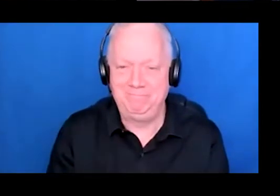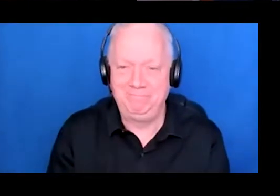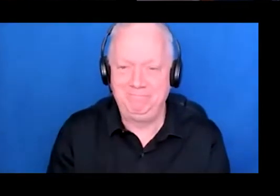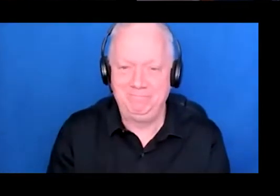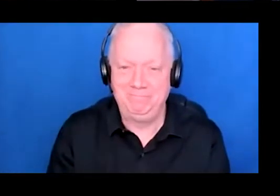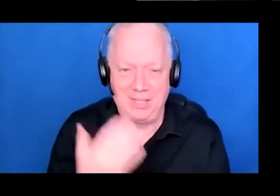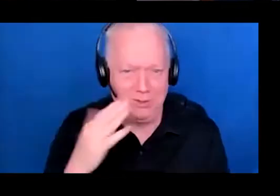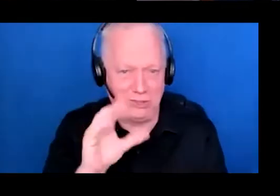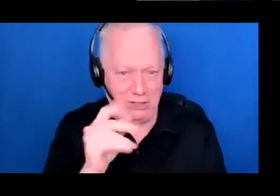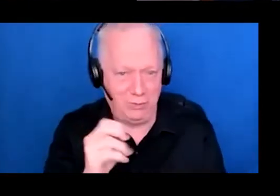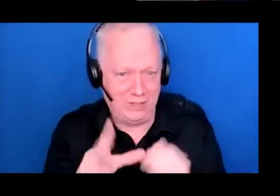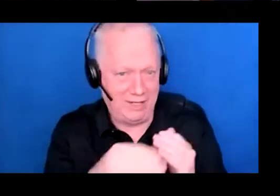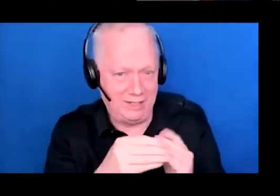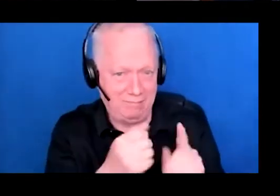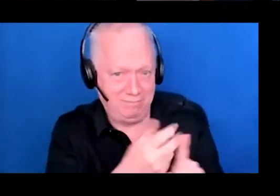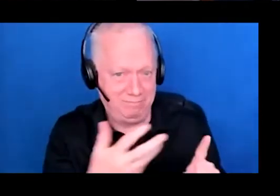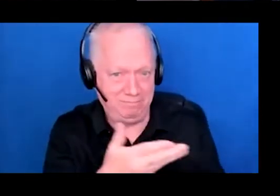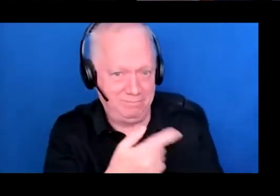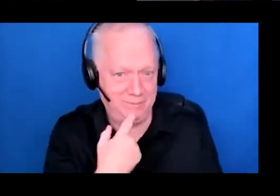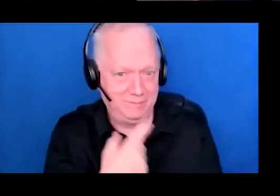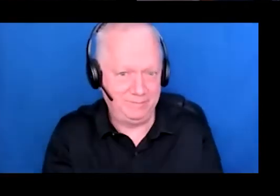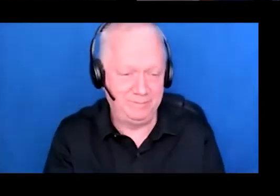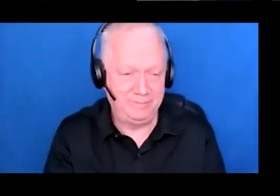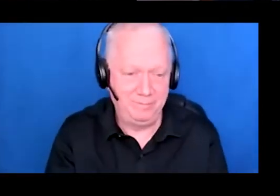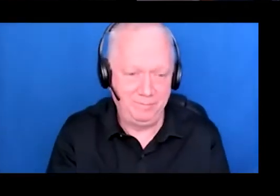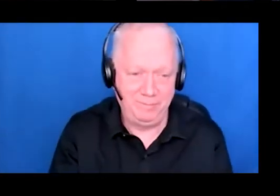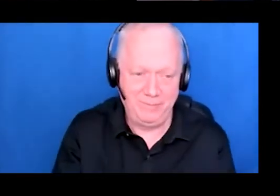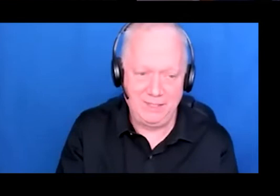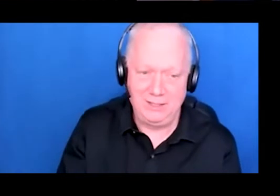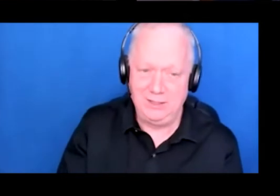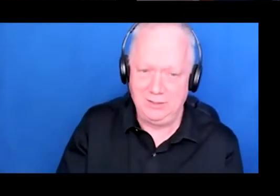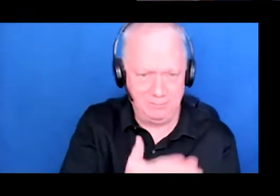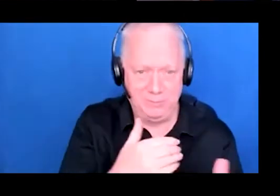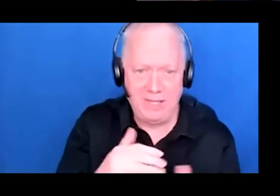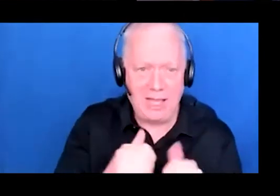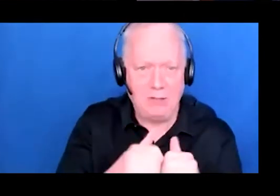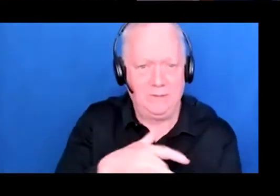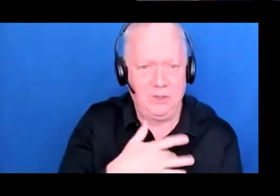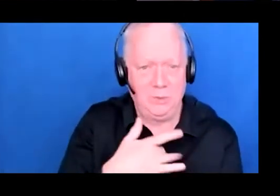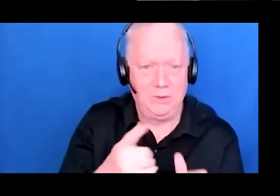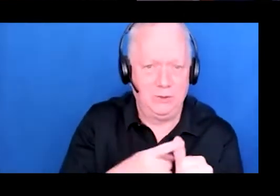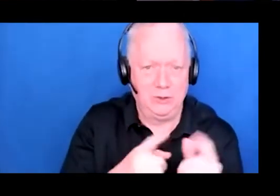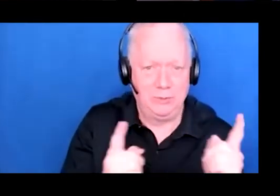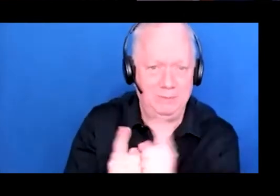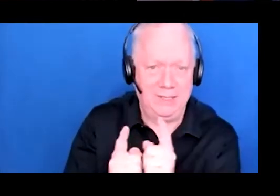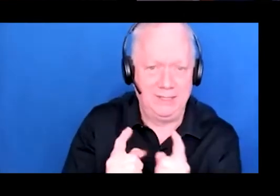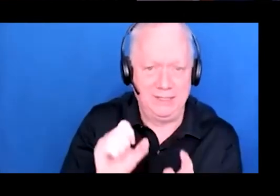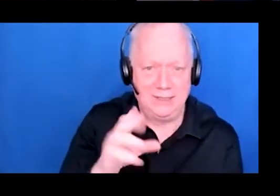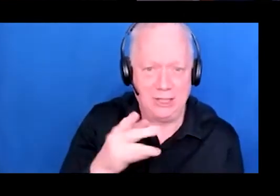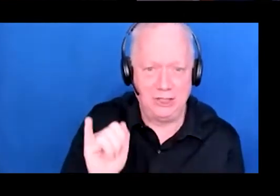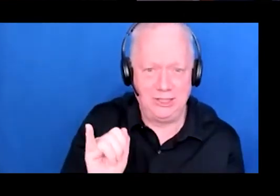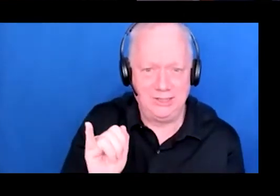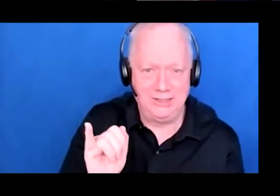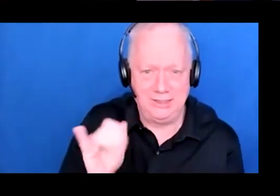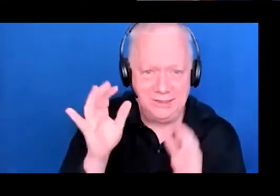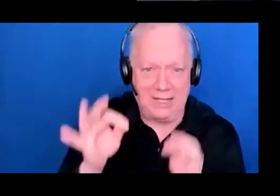I don't know if Chandler wants to add something. Yeah, jump in. How did you feel when you first met Sachi and